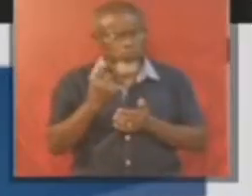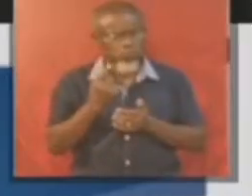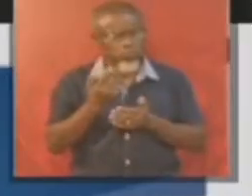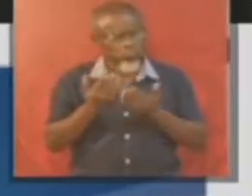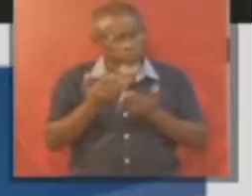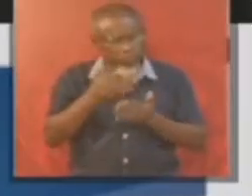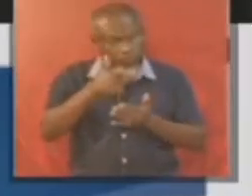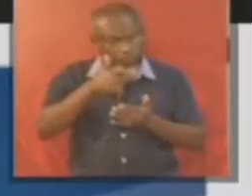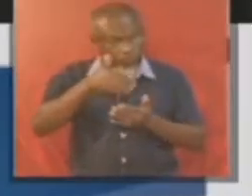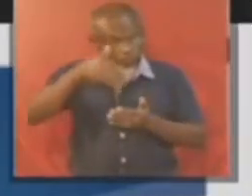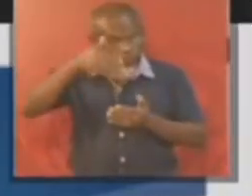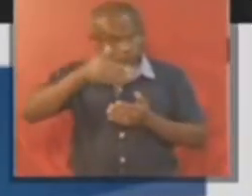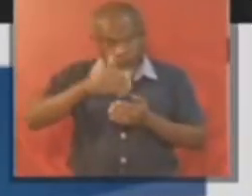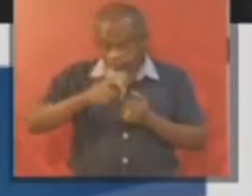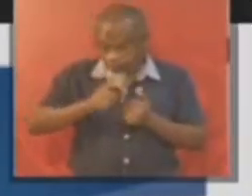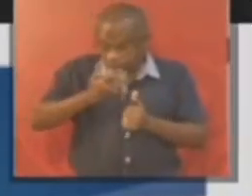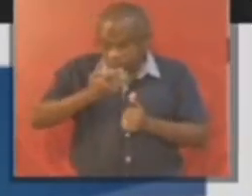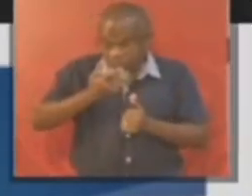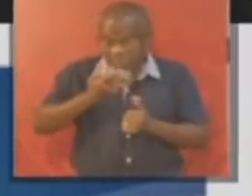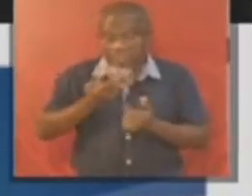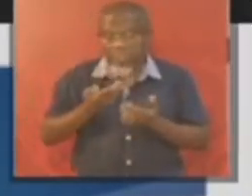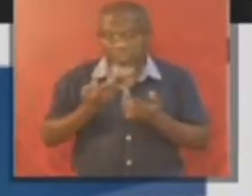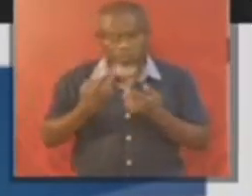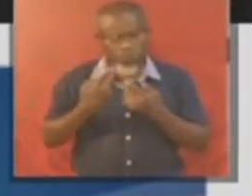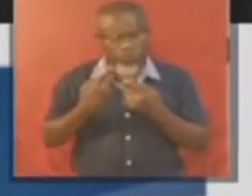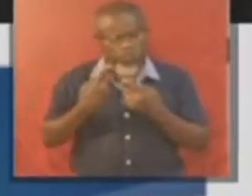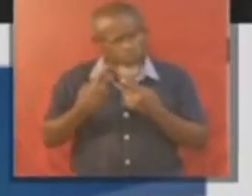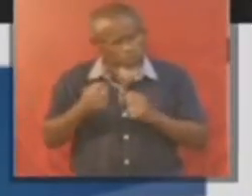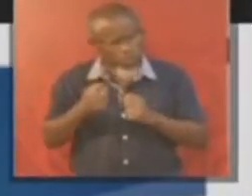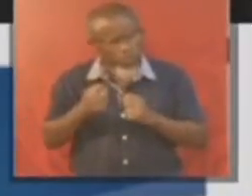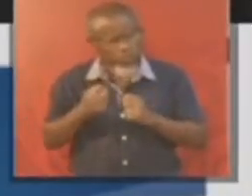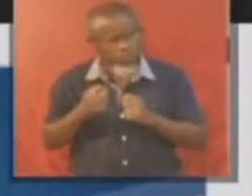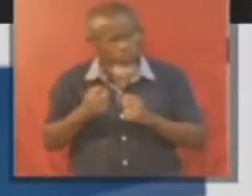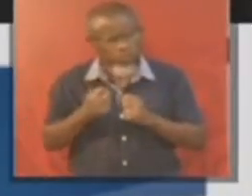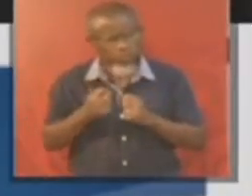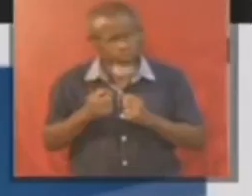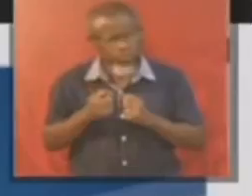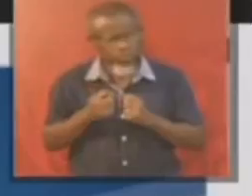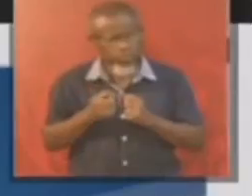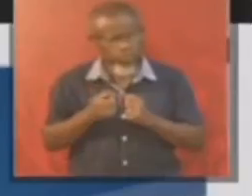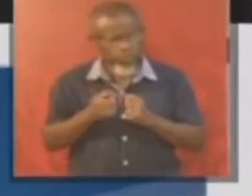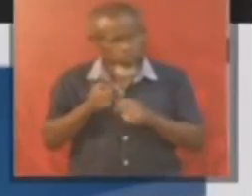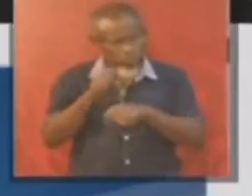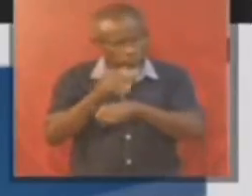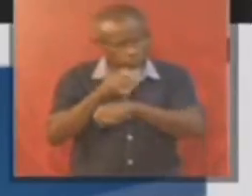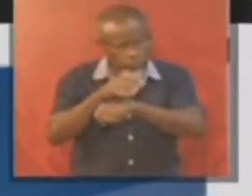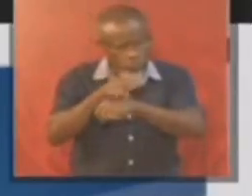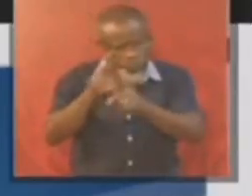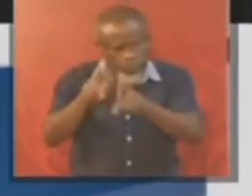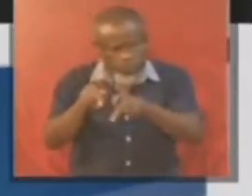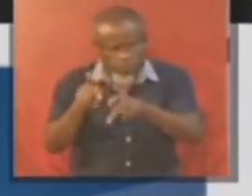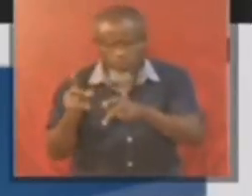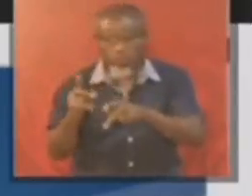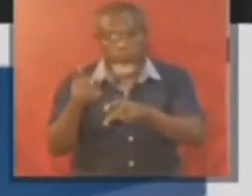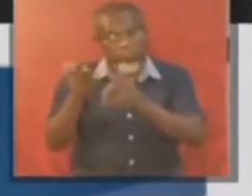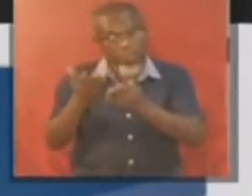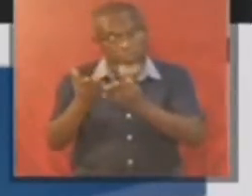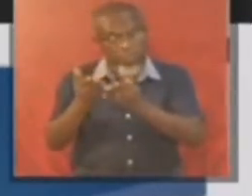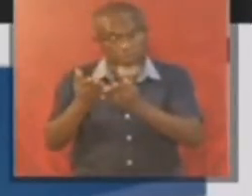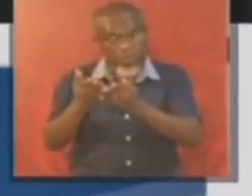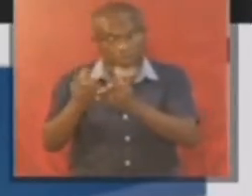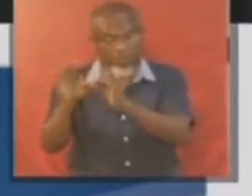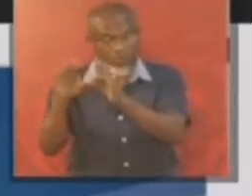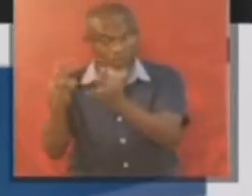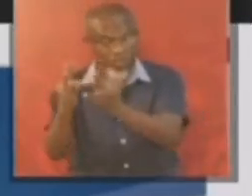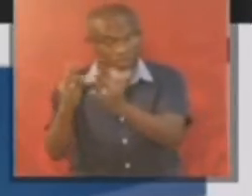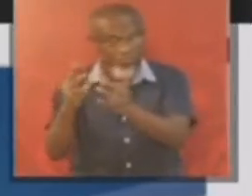were very, very strong with. In terms of persons, we advise persons to let their relatives come or a designated